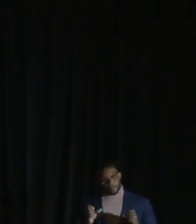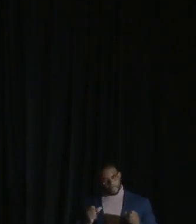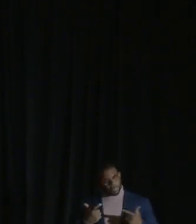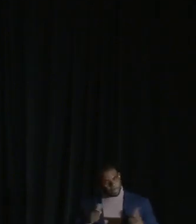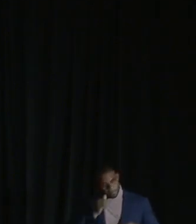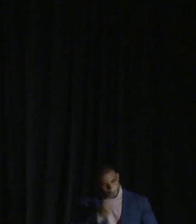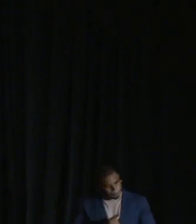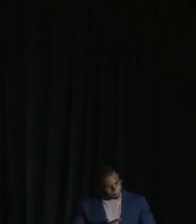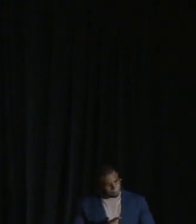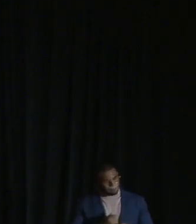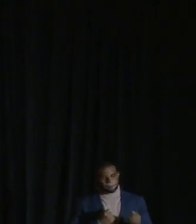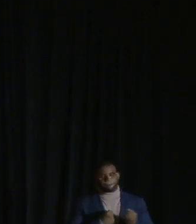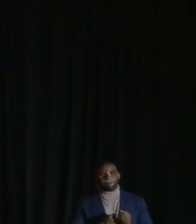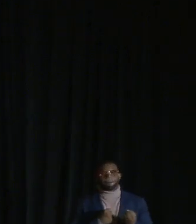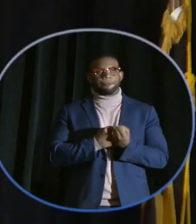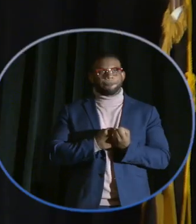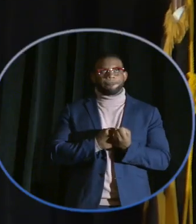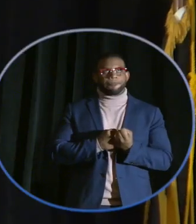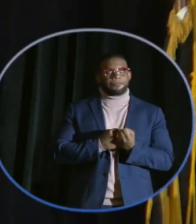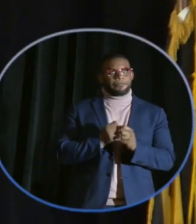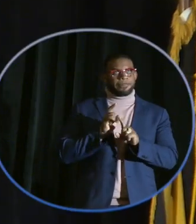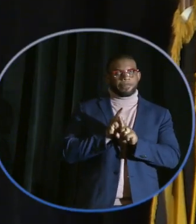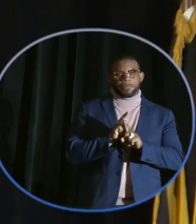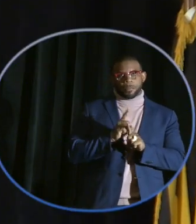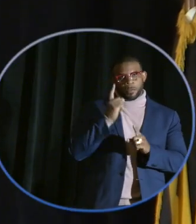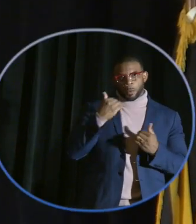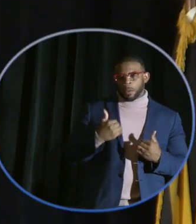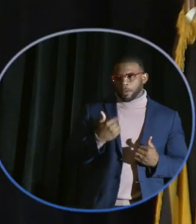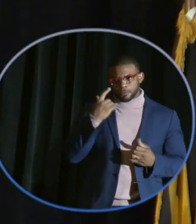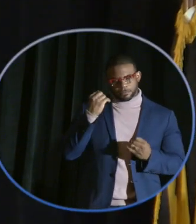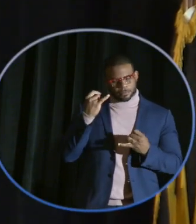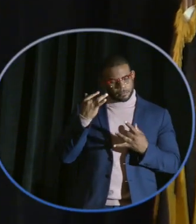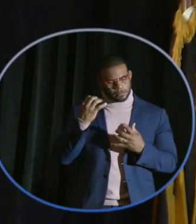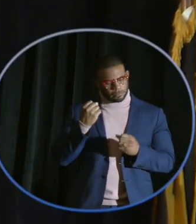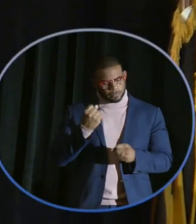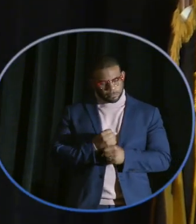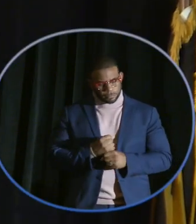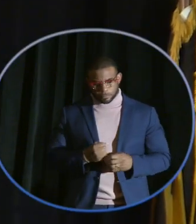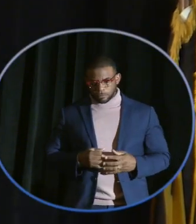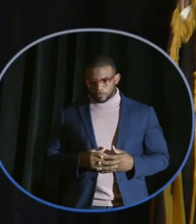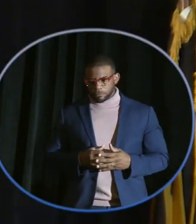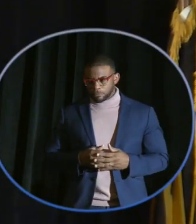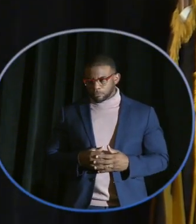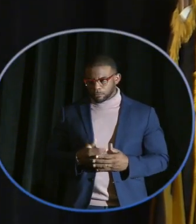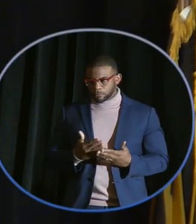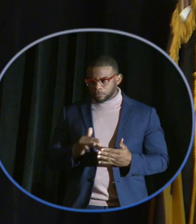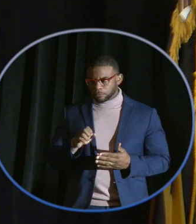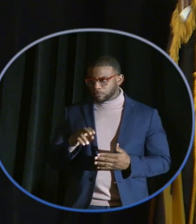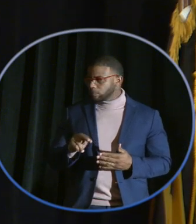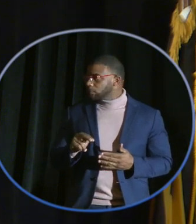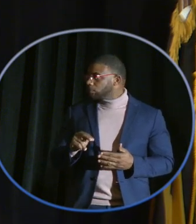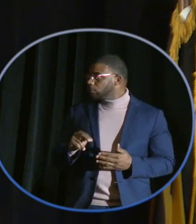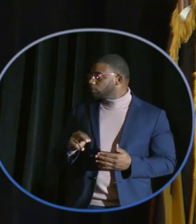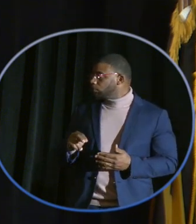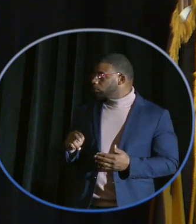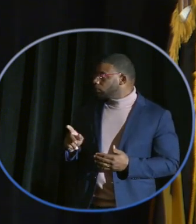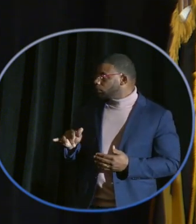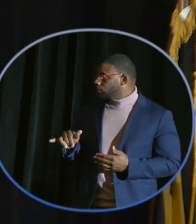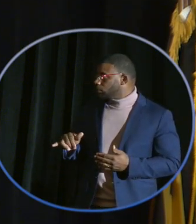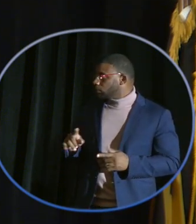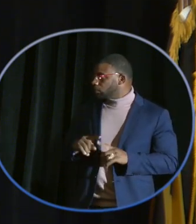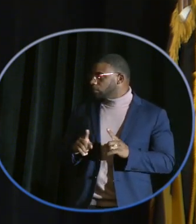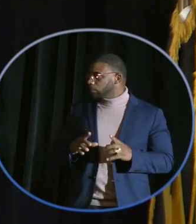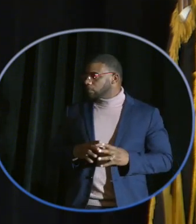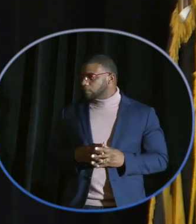big sister and mentor to me for many, many years. Probably Jason was still playing, maybe. Yeah.